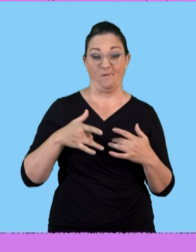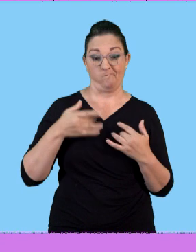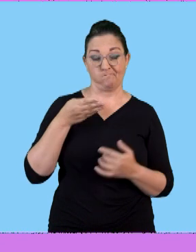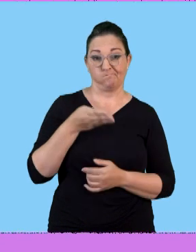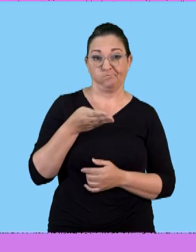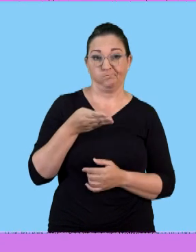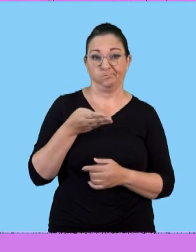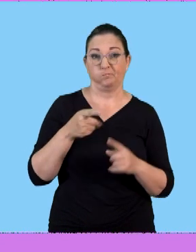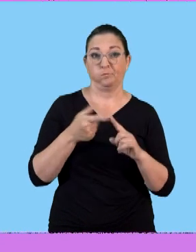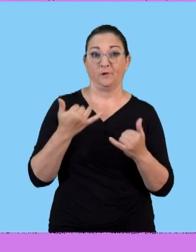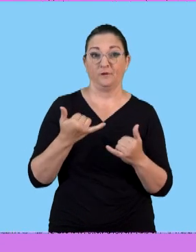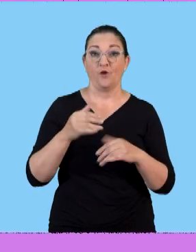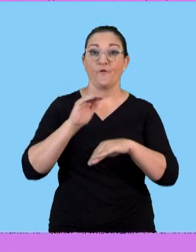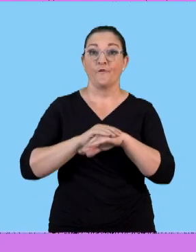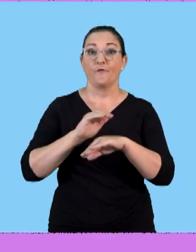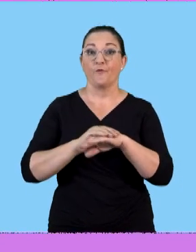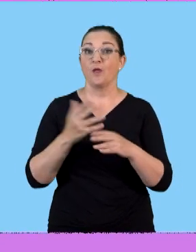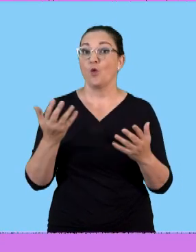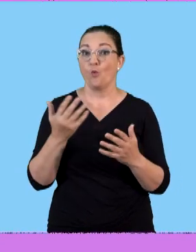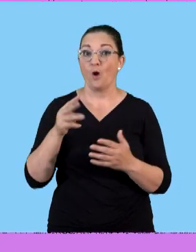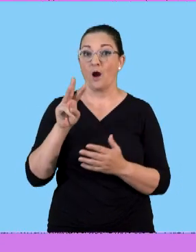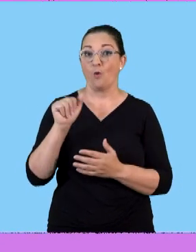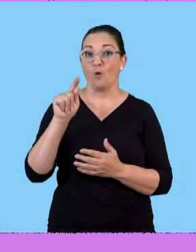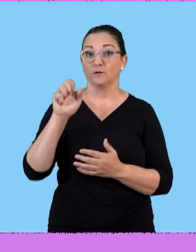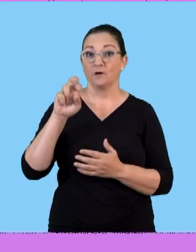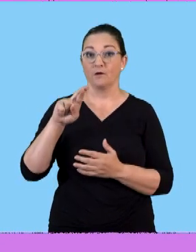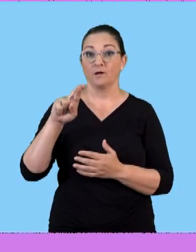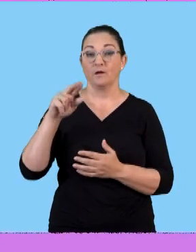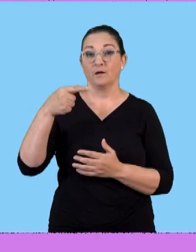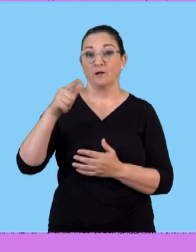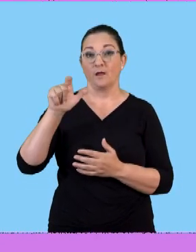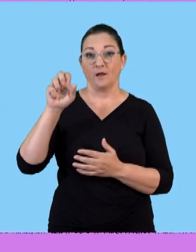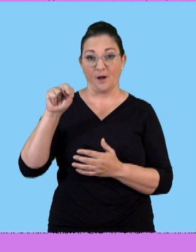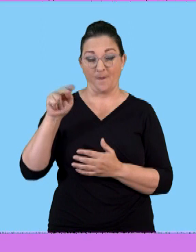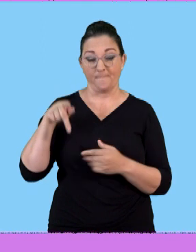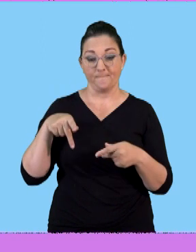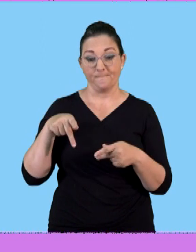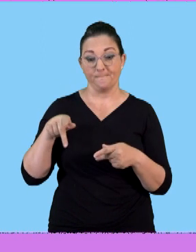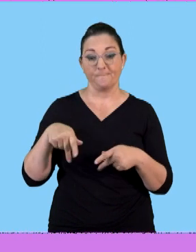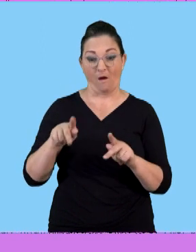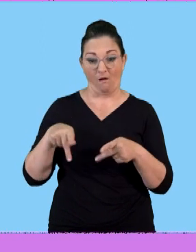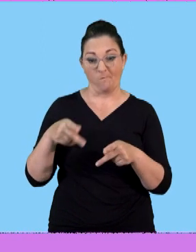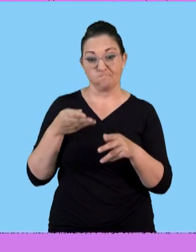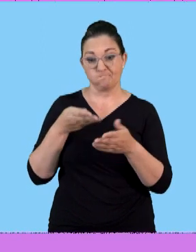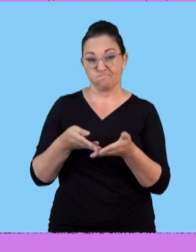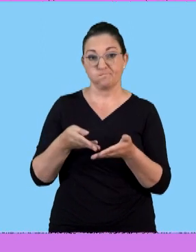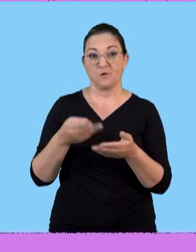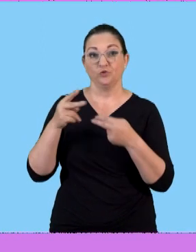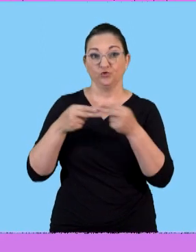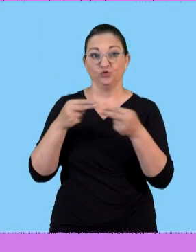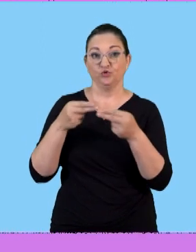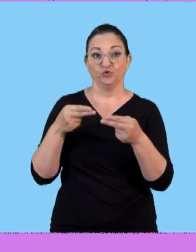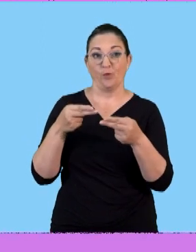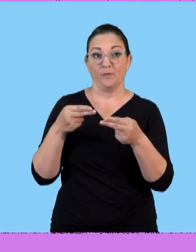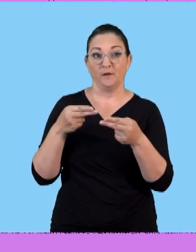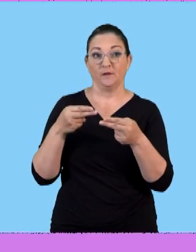right? Now she must meet a friend at the Water Glen Park shopping center. Remember we indicated here that this is